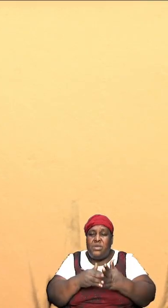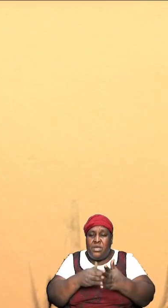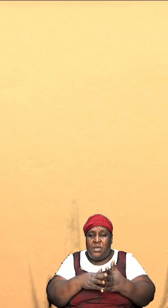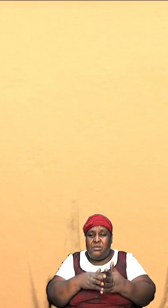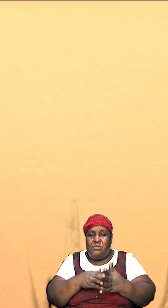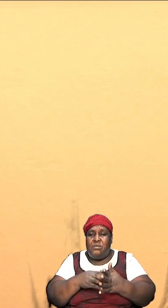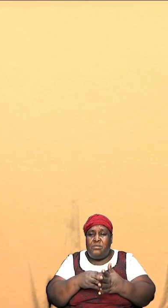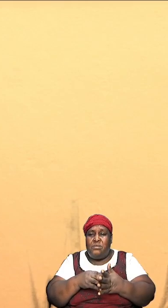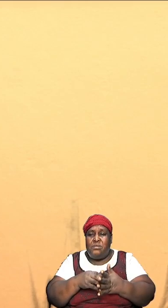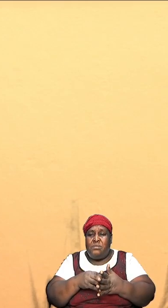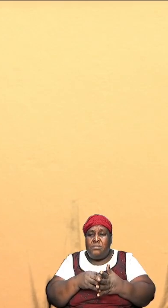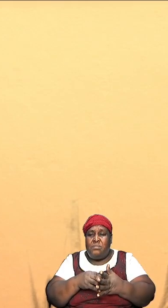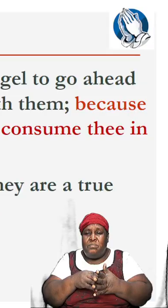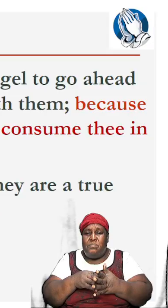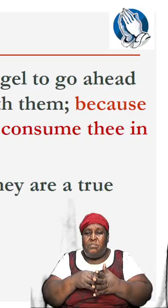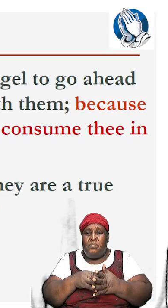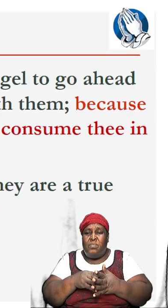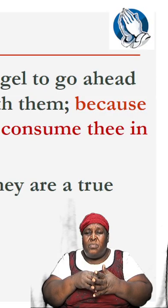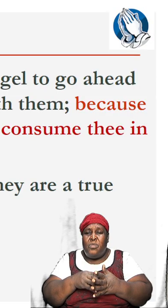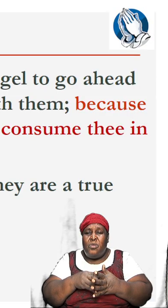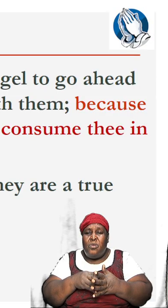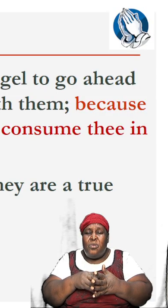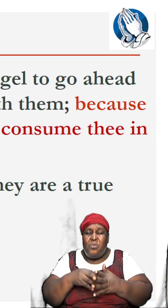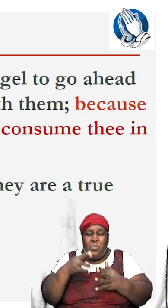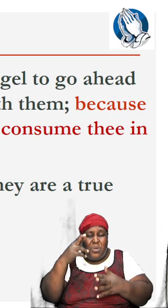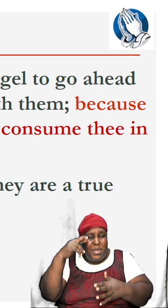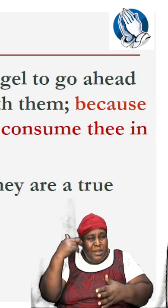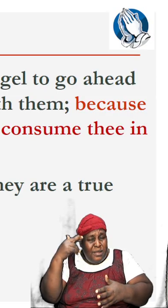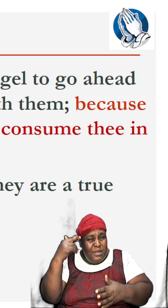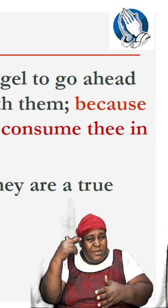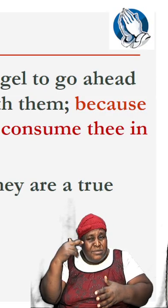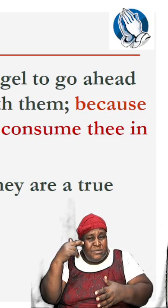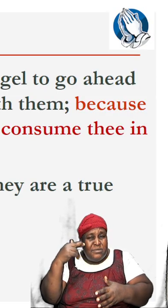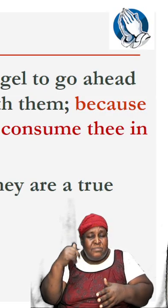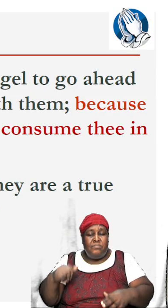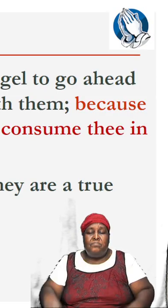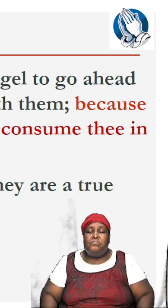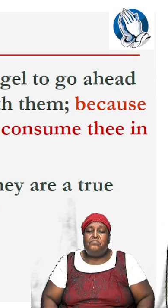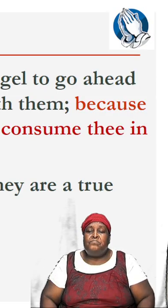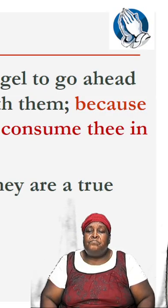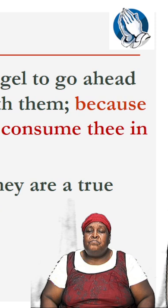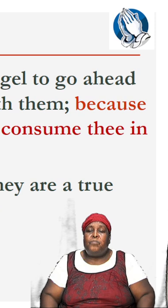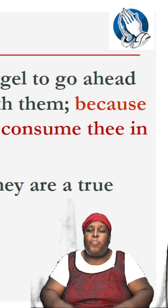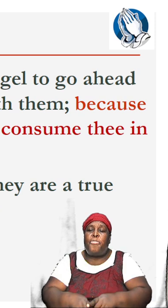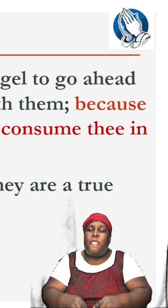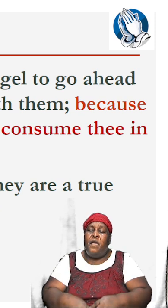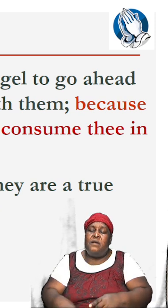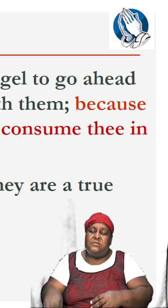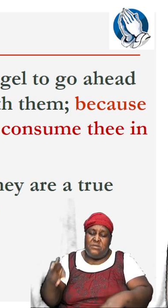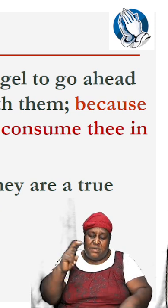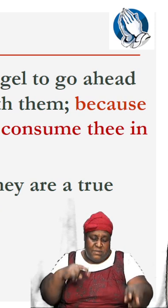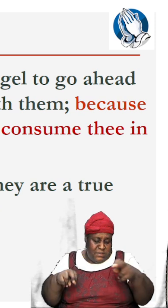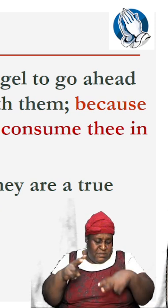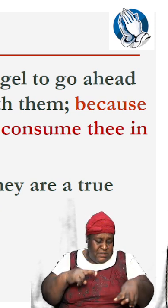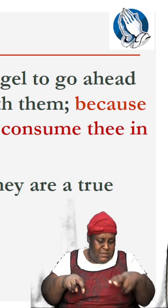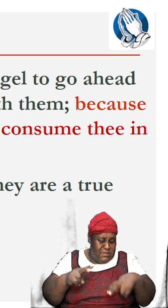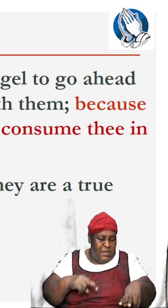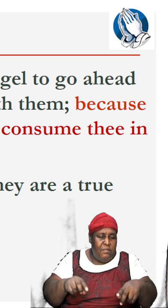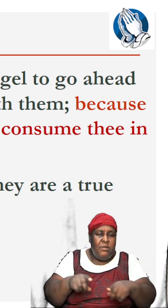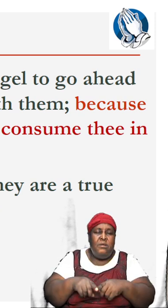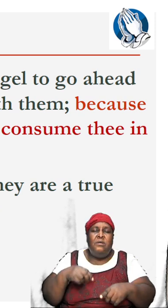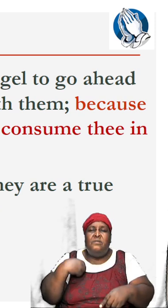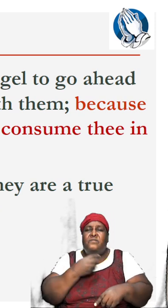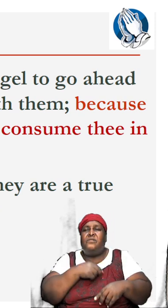So as we jump back onto the slide, we realize that, brethren, as we look at our lives, it's a true